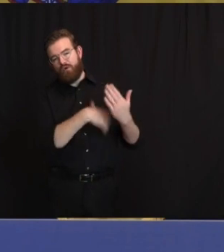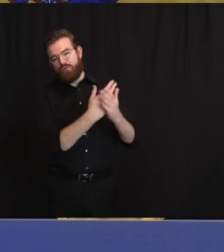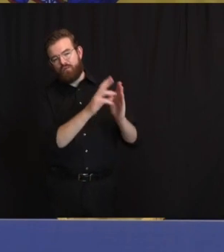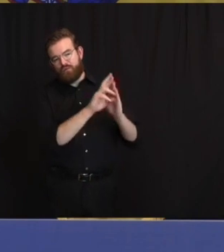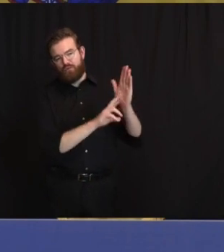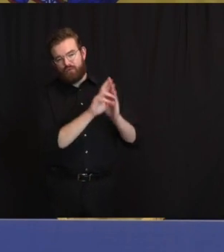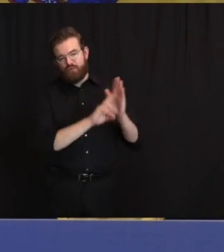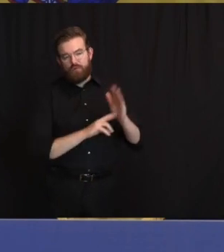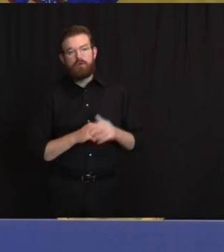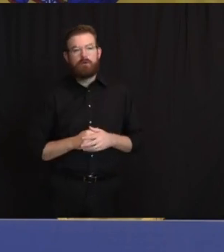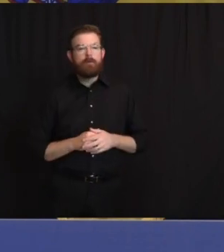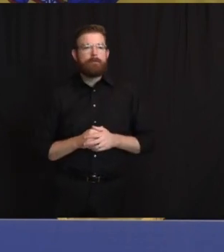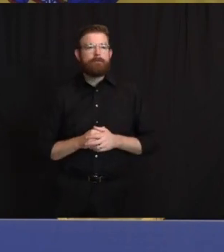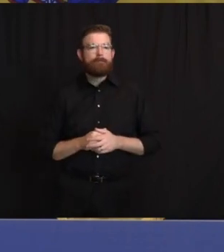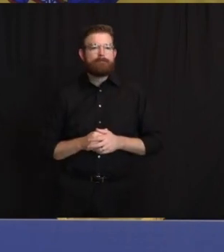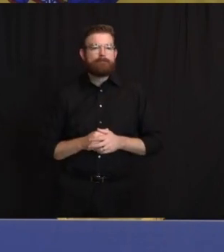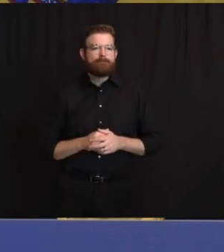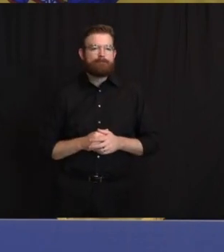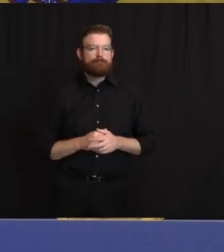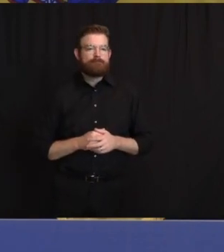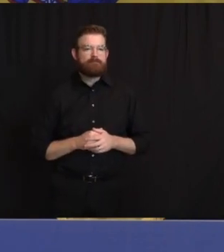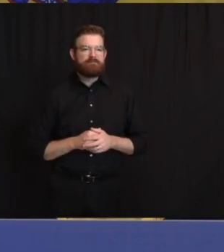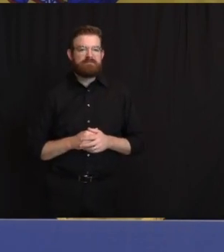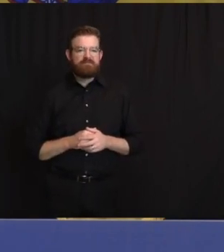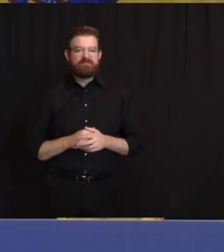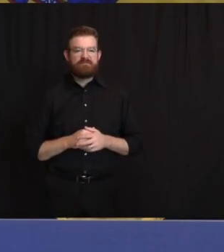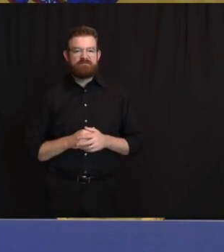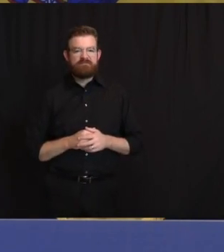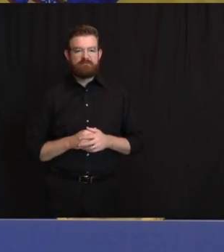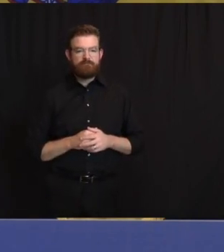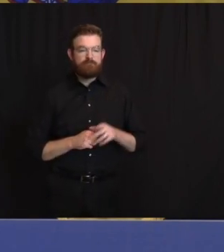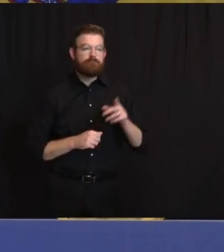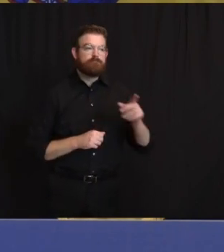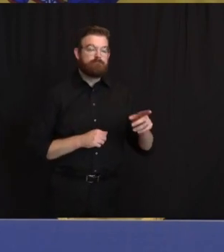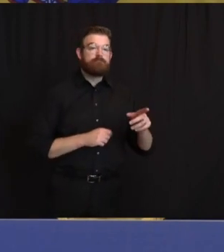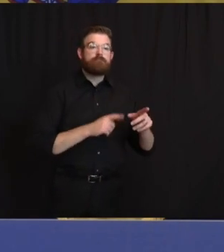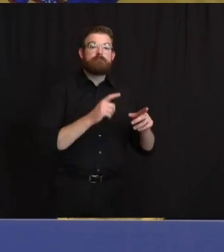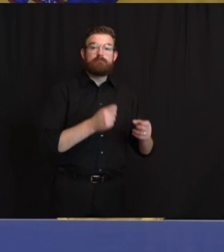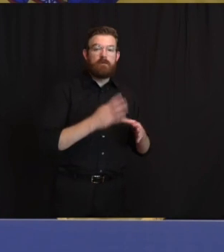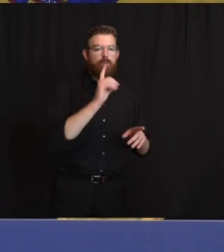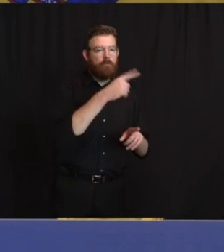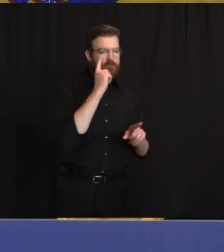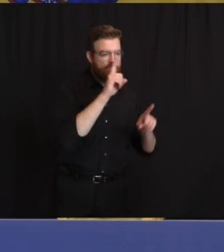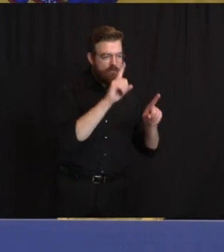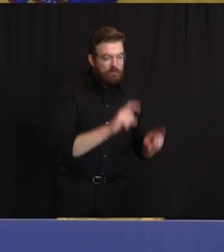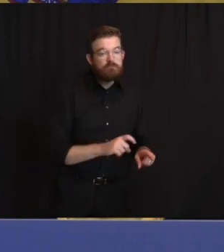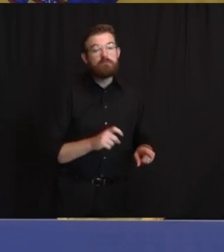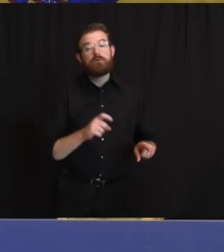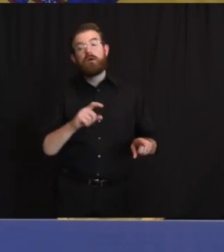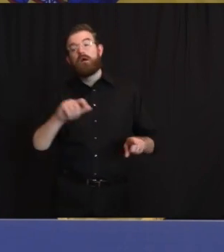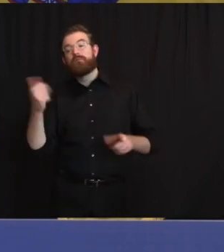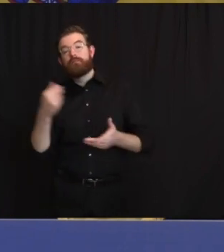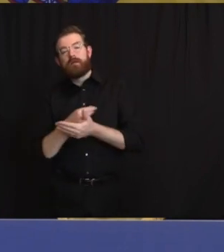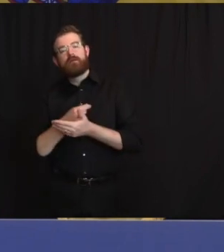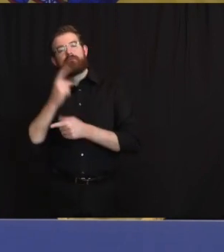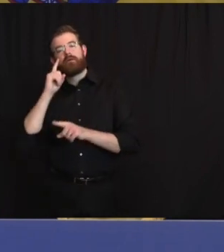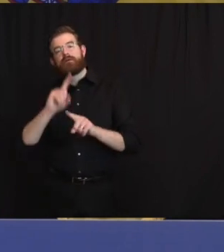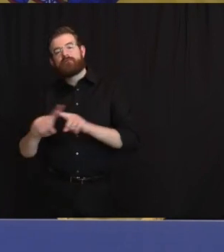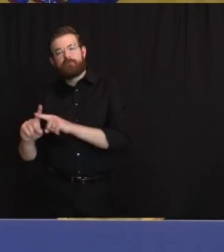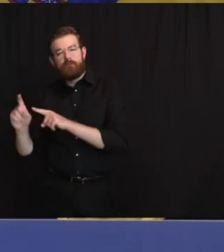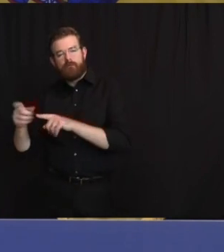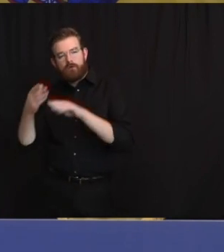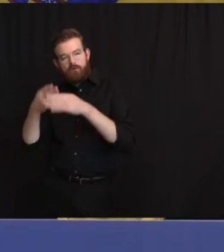buckets. Some of this is very clear on testing capacity and testing materials, very clear on FEMA-related things.